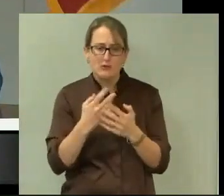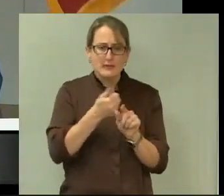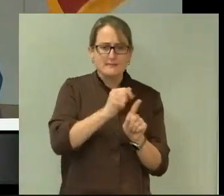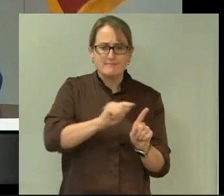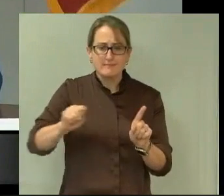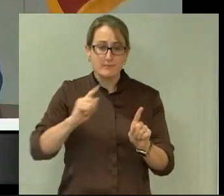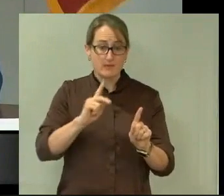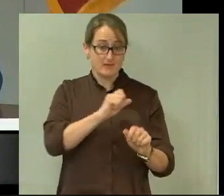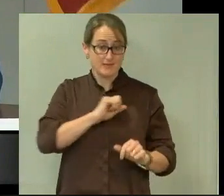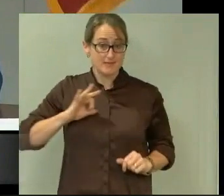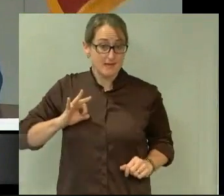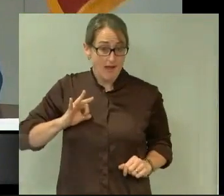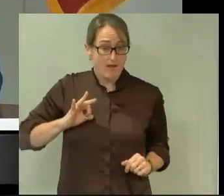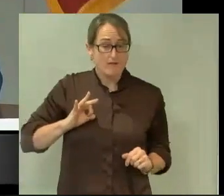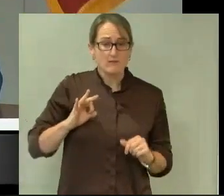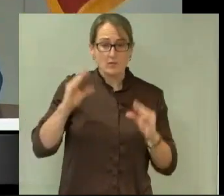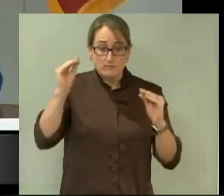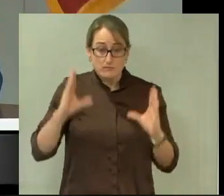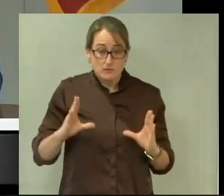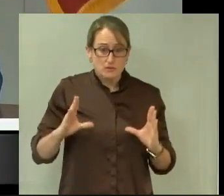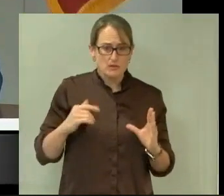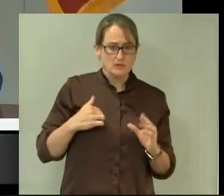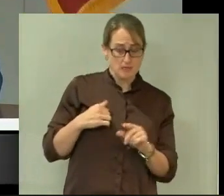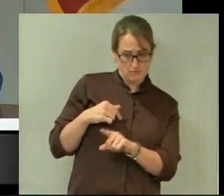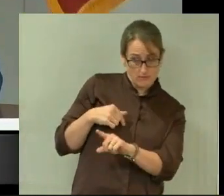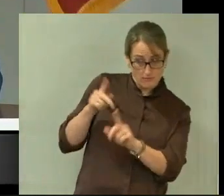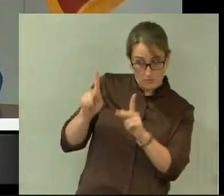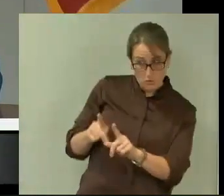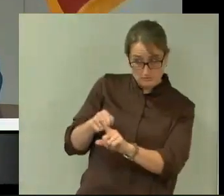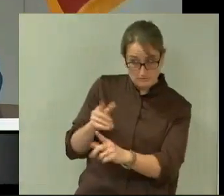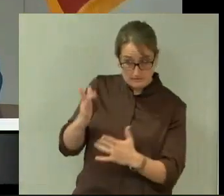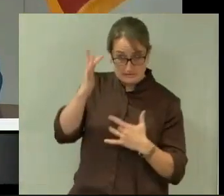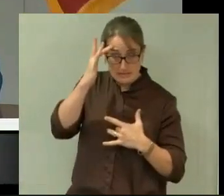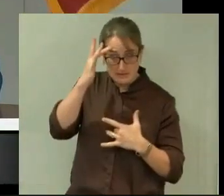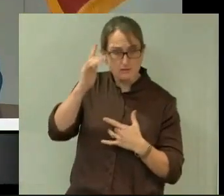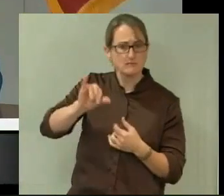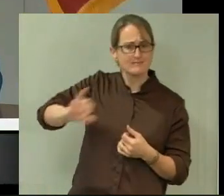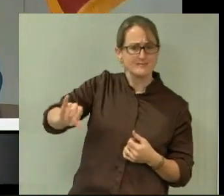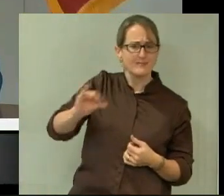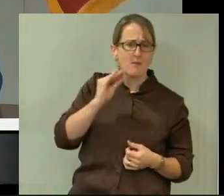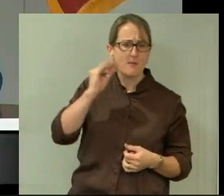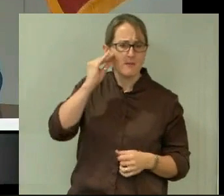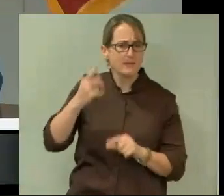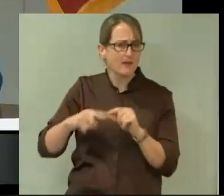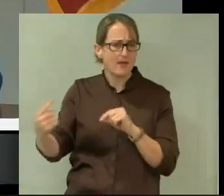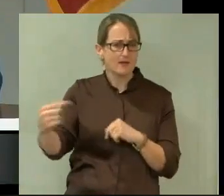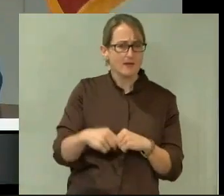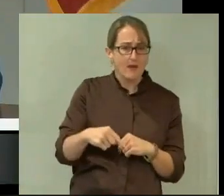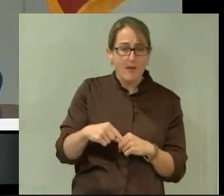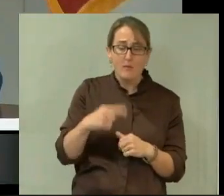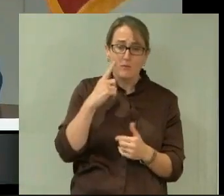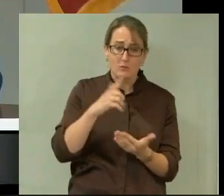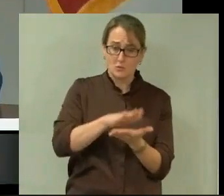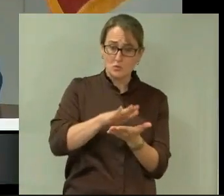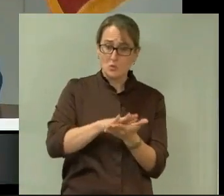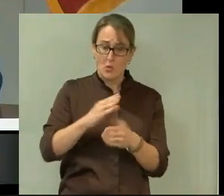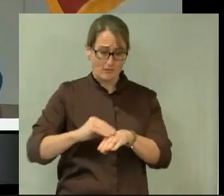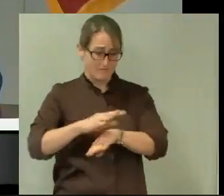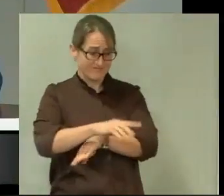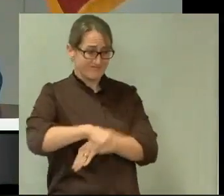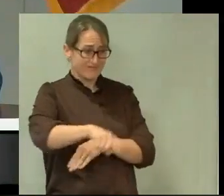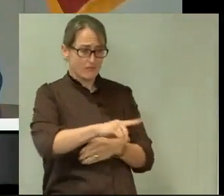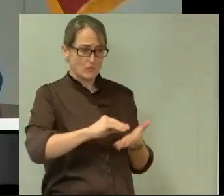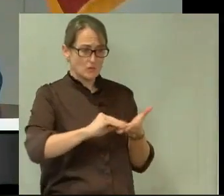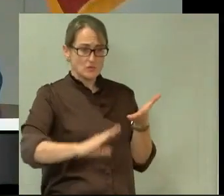allowing people that may be sick from coming to work, that there's screening of students so that they are not coming in